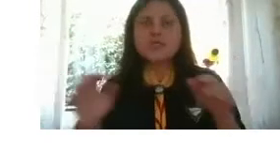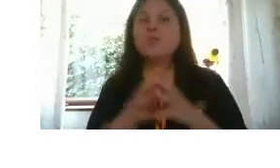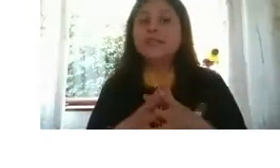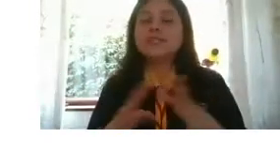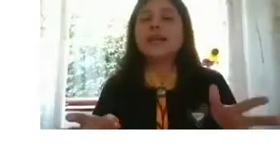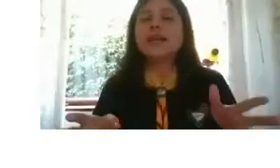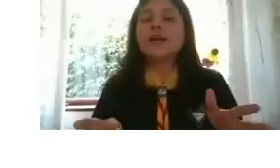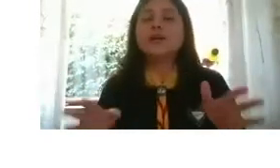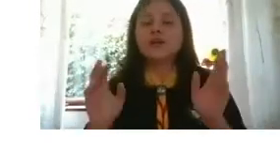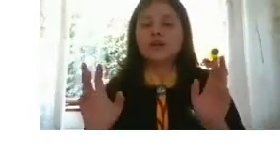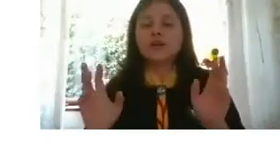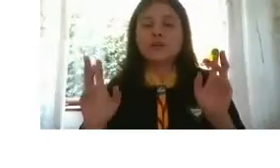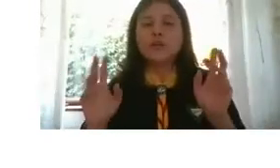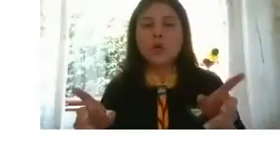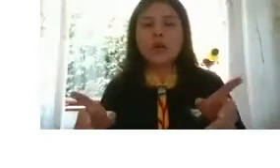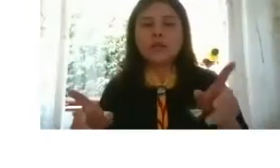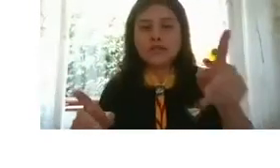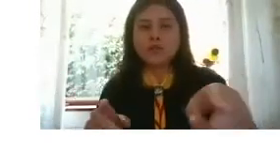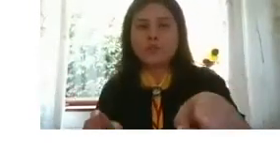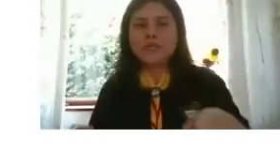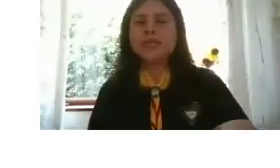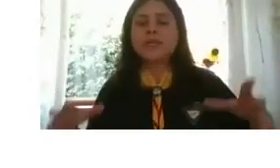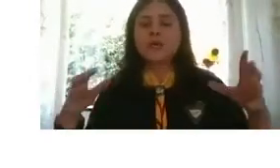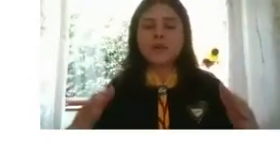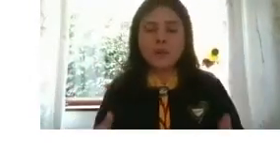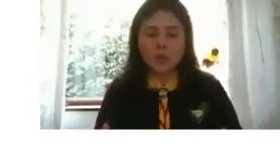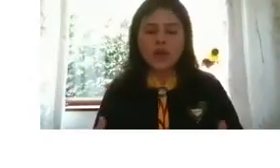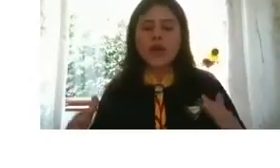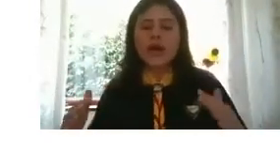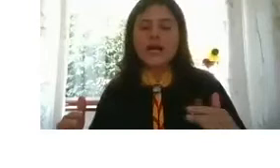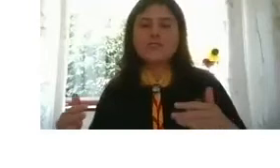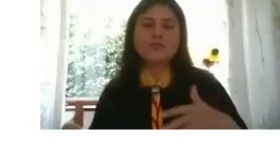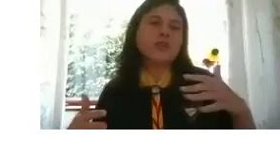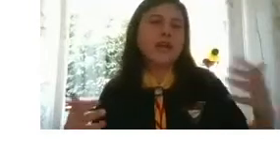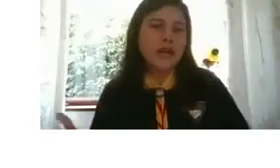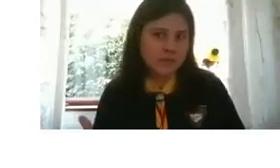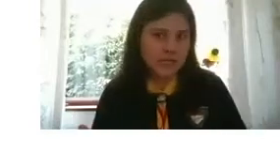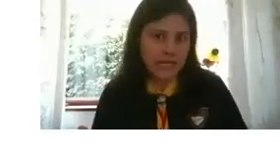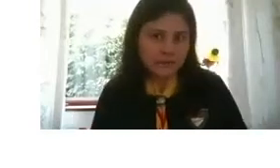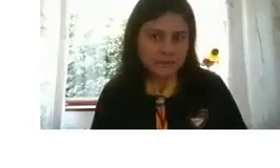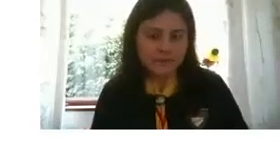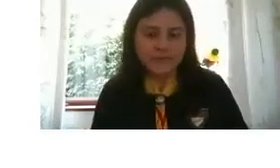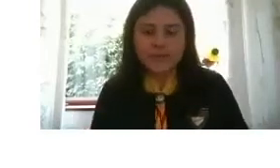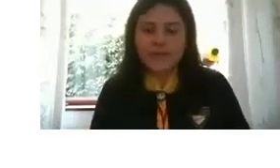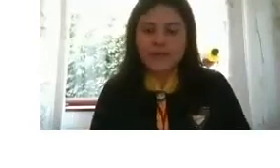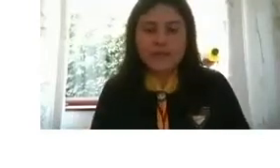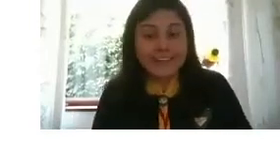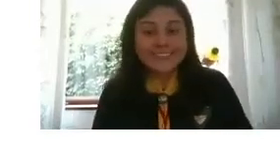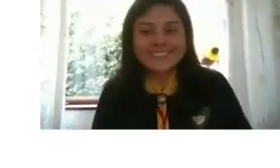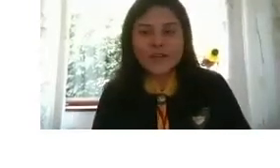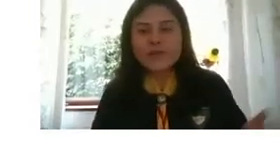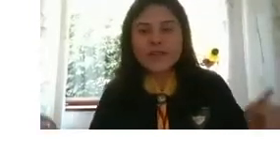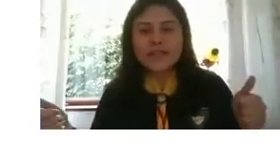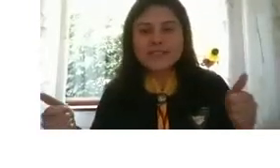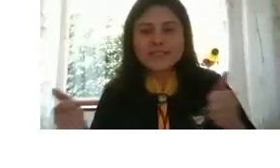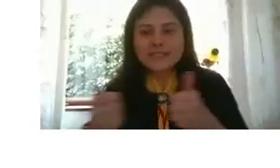So British Sign Language, it will be more, this website, it will be more as for the Ameslam, right? So